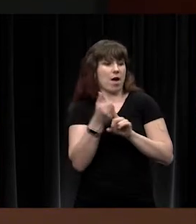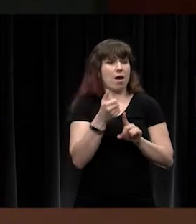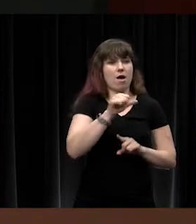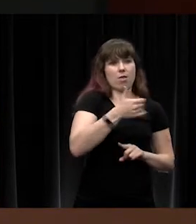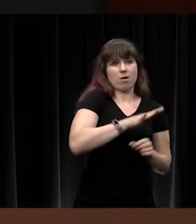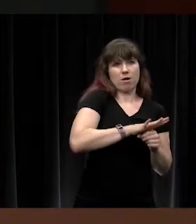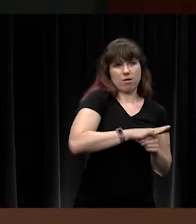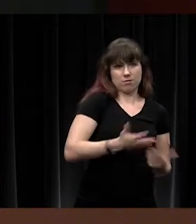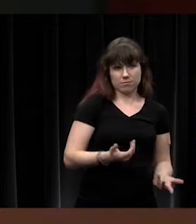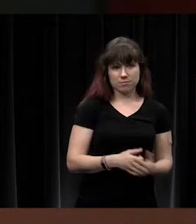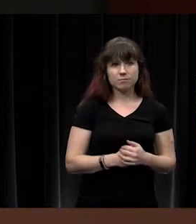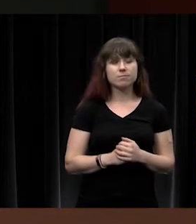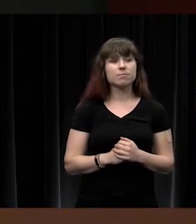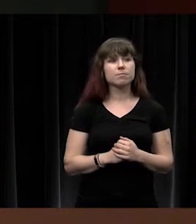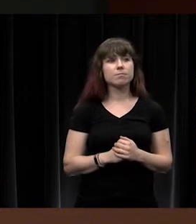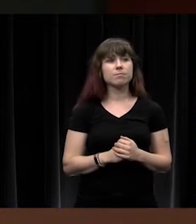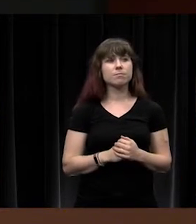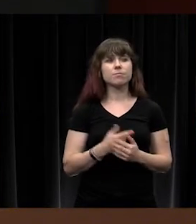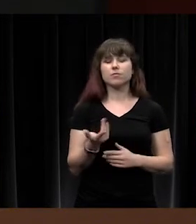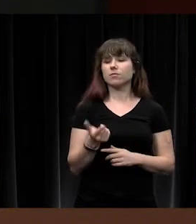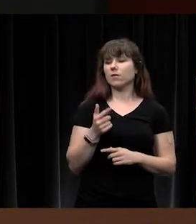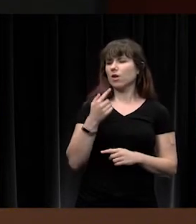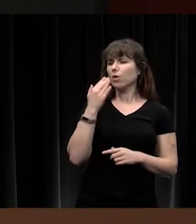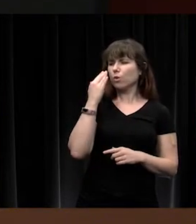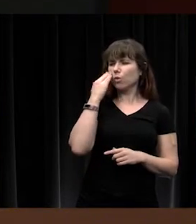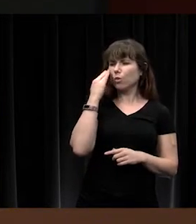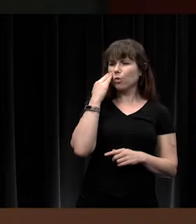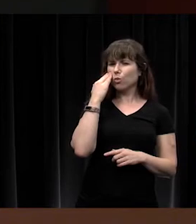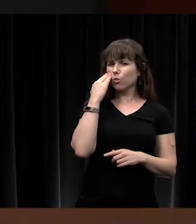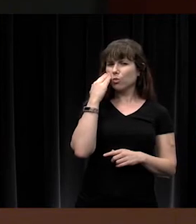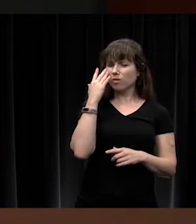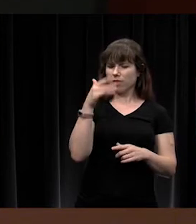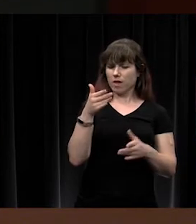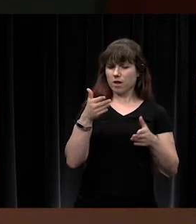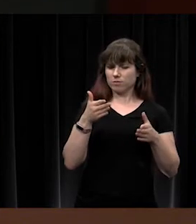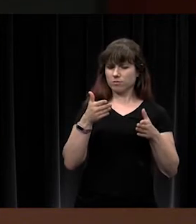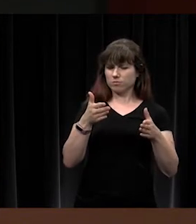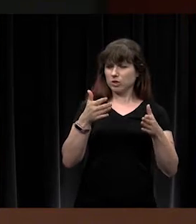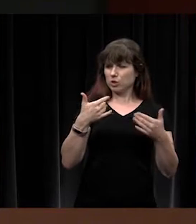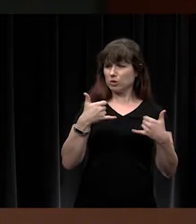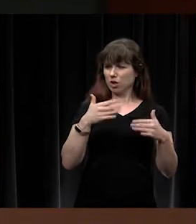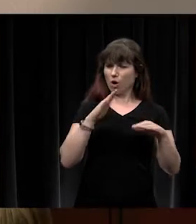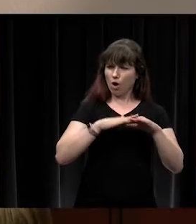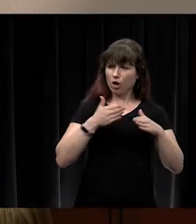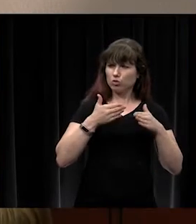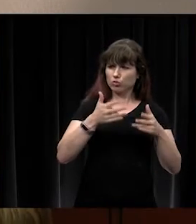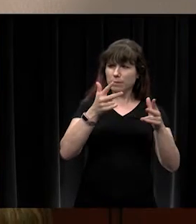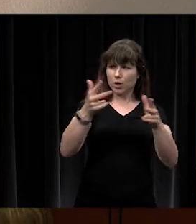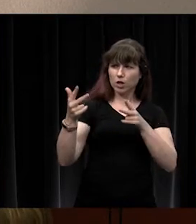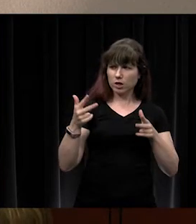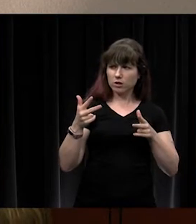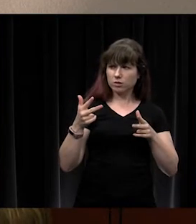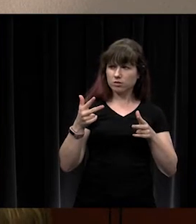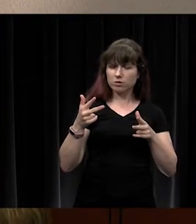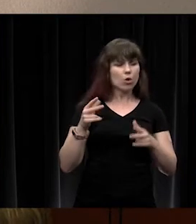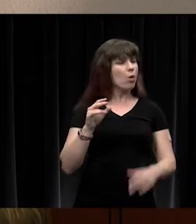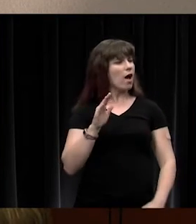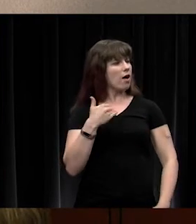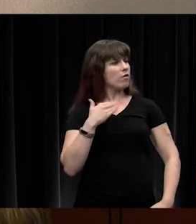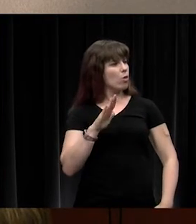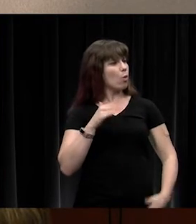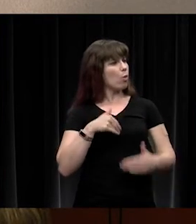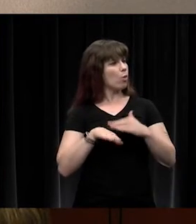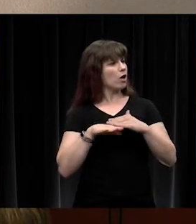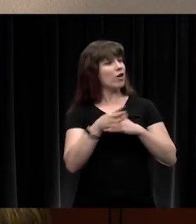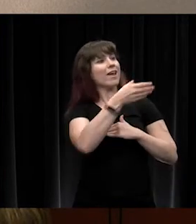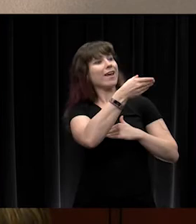the foundation and those organizations are going to be, is there on-street parking? There is. Over there? And okay. They have their own entry as well. I noticed the entry and I wondered,